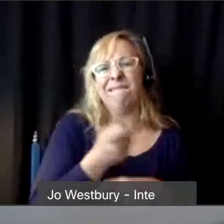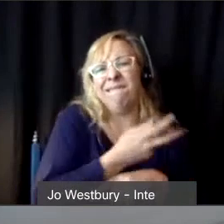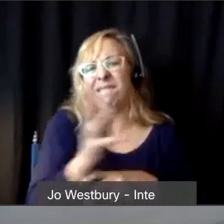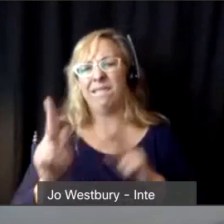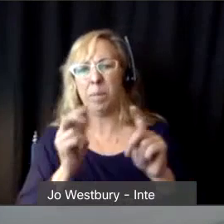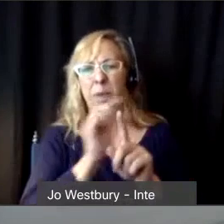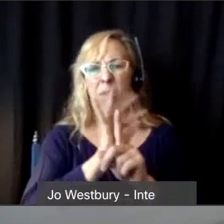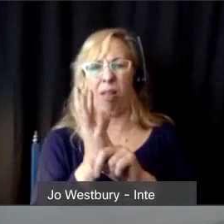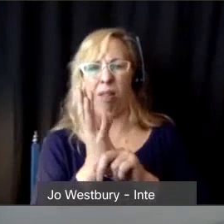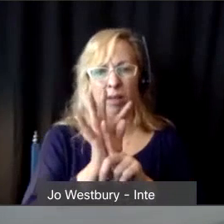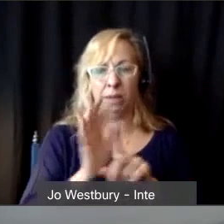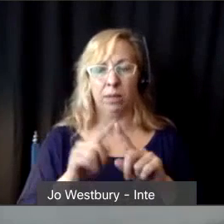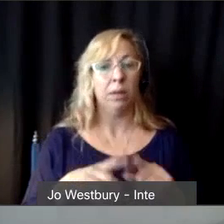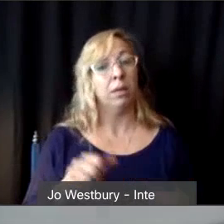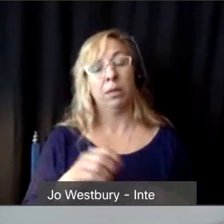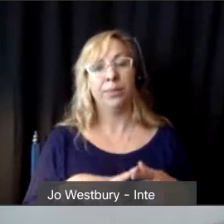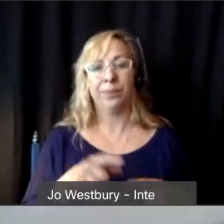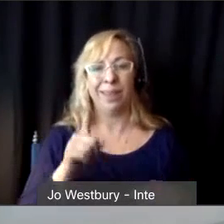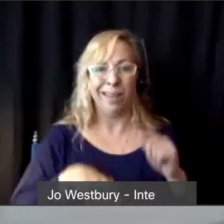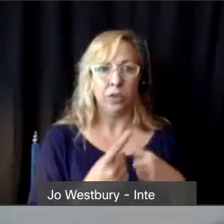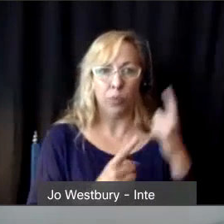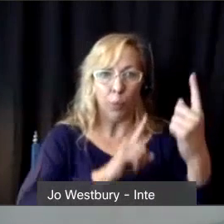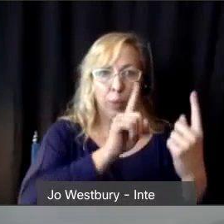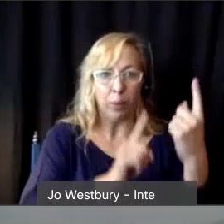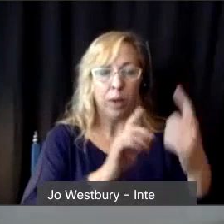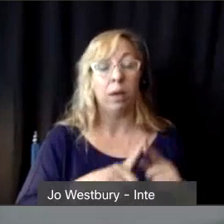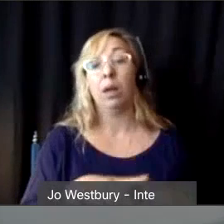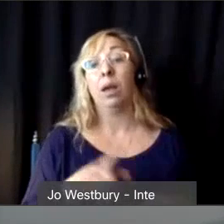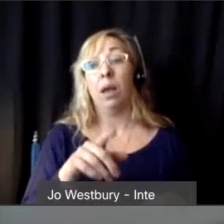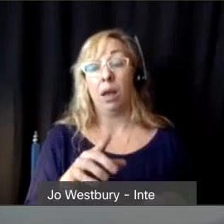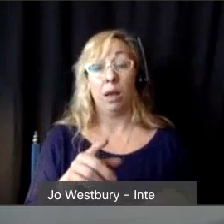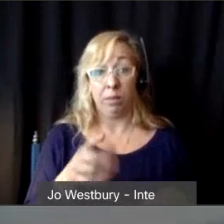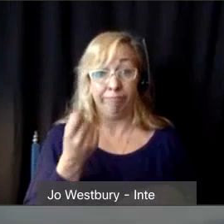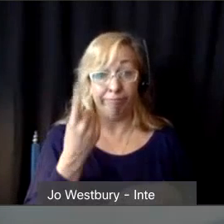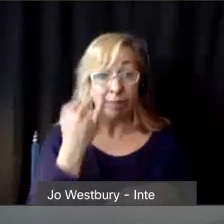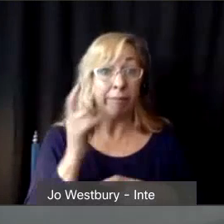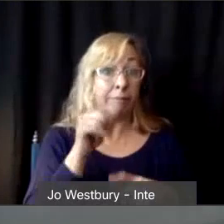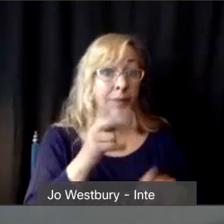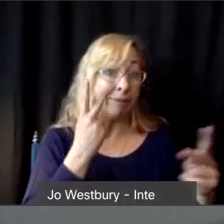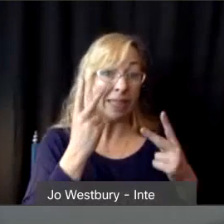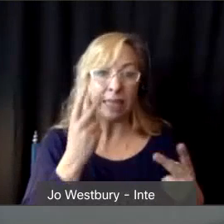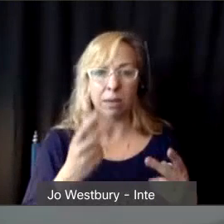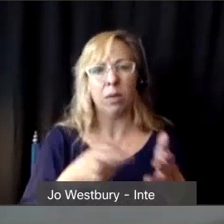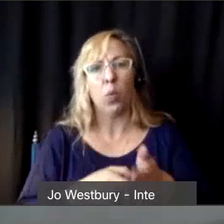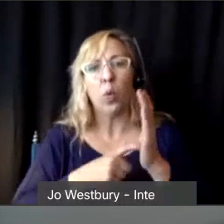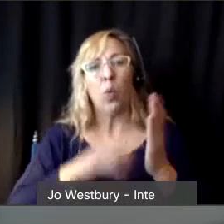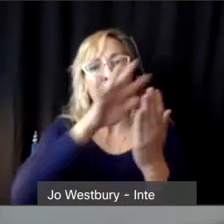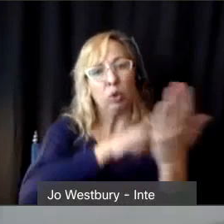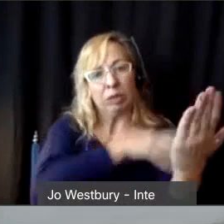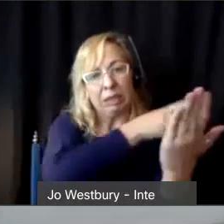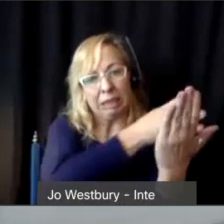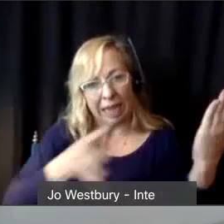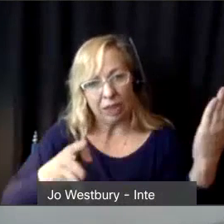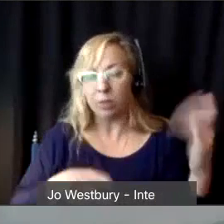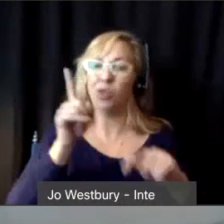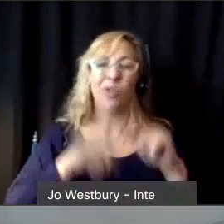Require that visits be scheduled to make sure that the home can accommodate people when they want to come, so that people can't have